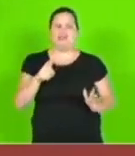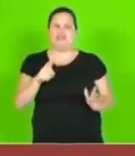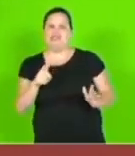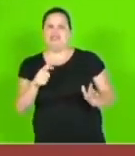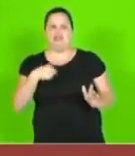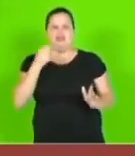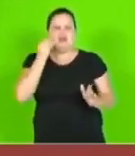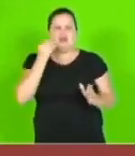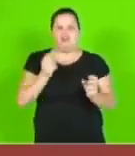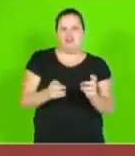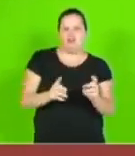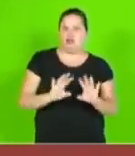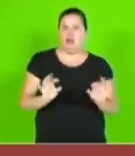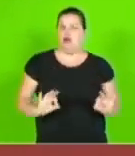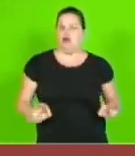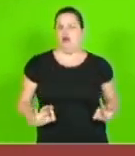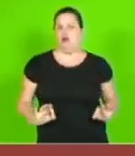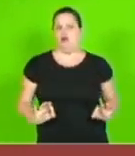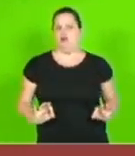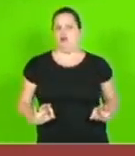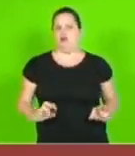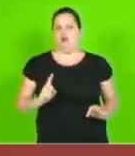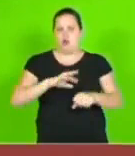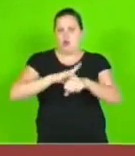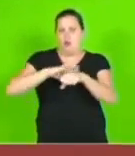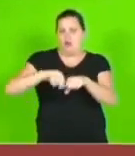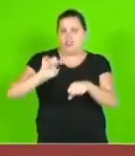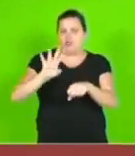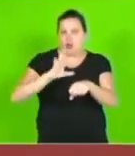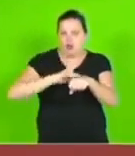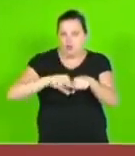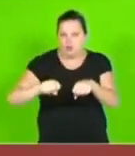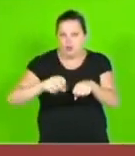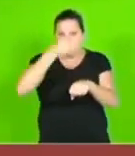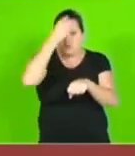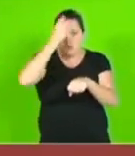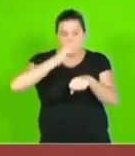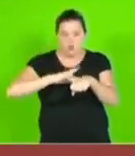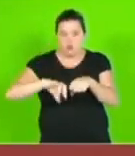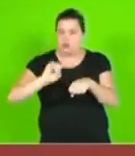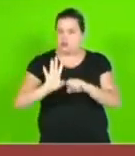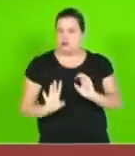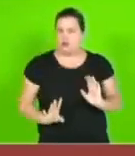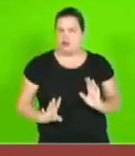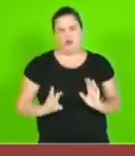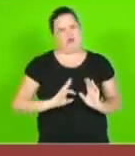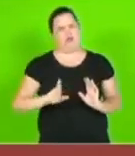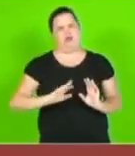tá tudo funcionando, tá tudo bem, tá pra curar, tá ótimo, não tem problema, vamos curar de tudo.